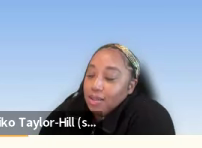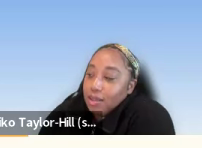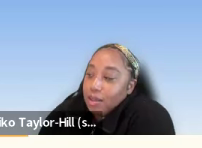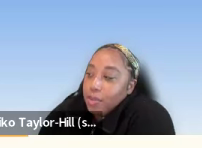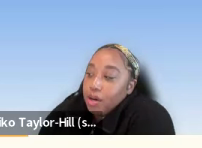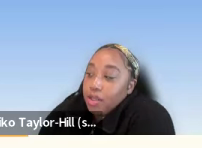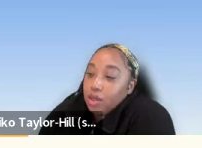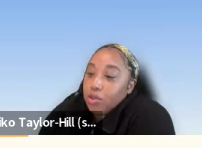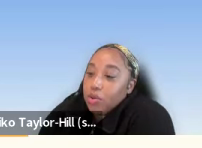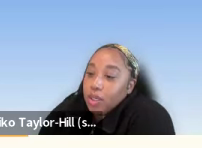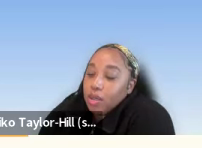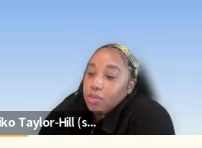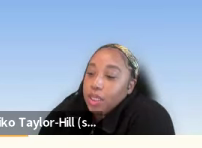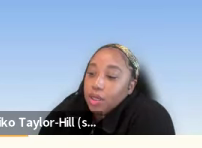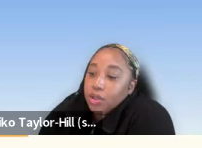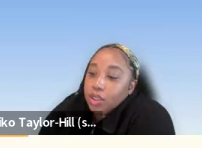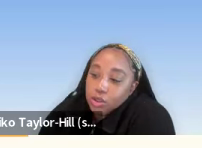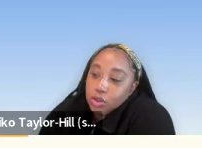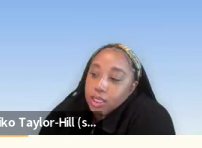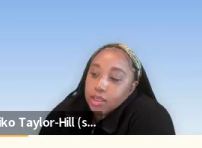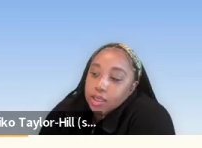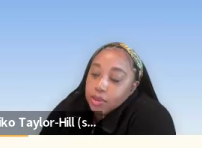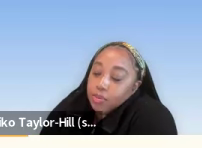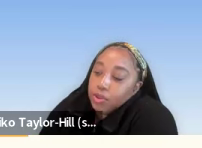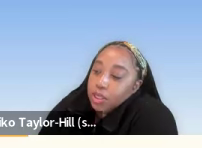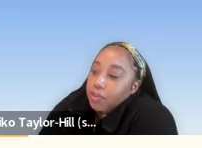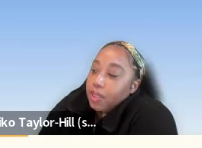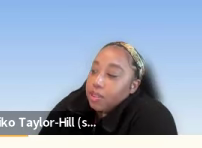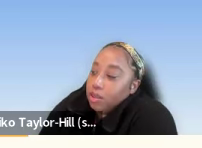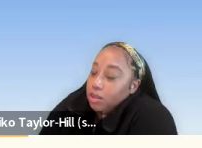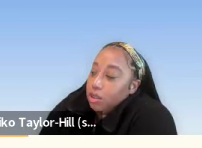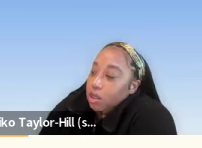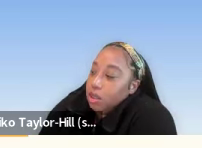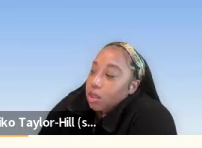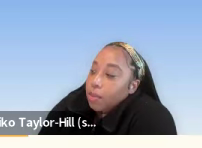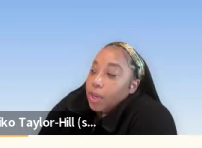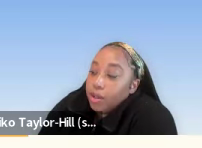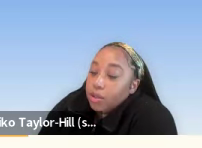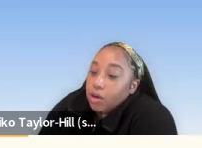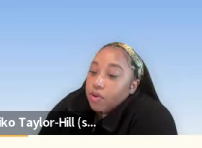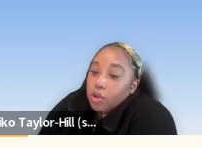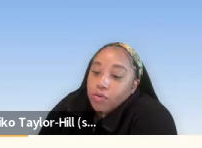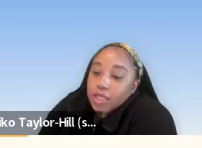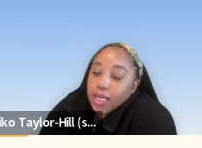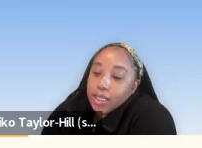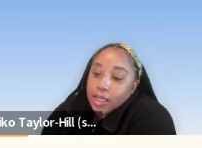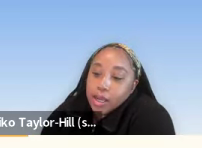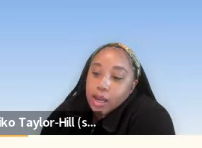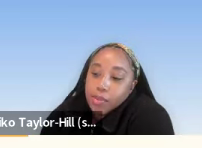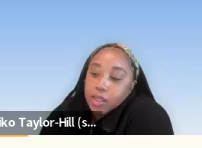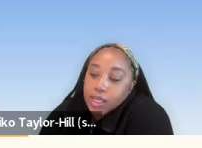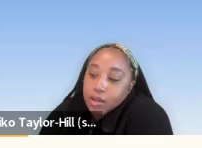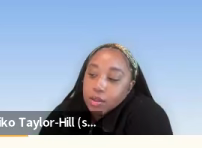therapy. Meredith is also working on completing her credentials as a substance abuse therapist. Meredith served on the Oversight